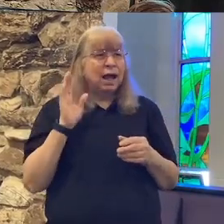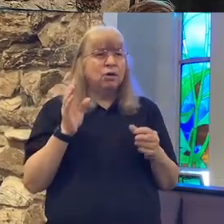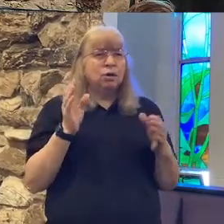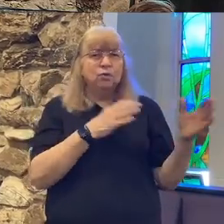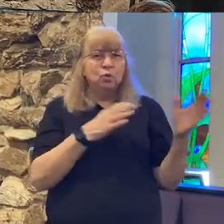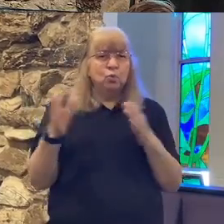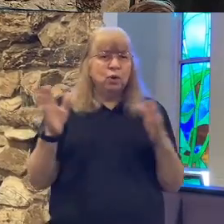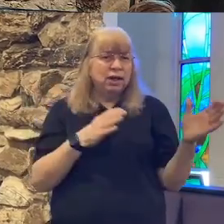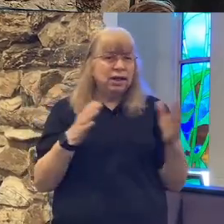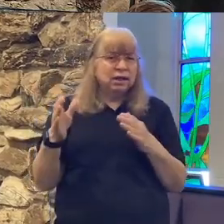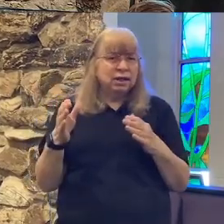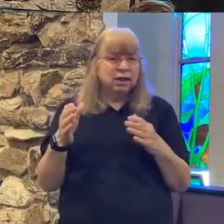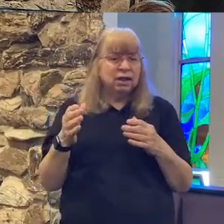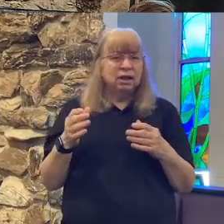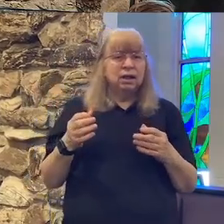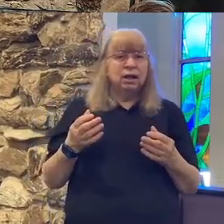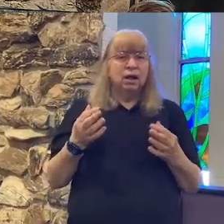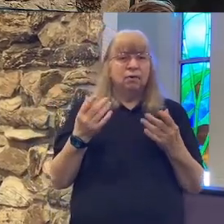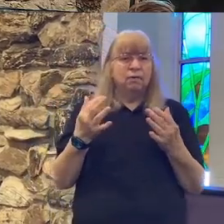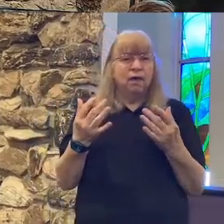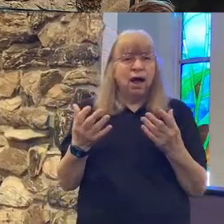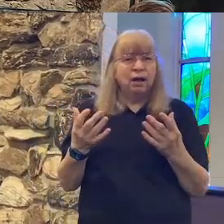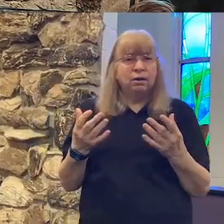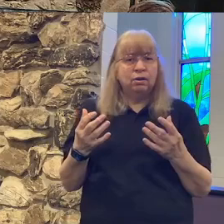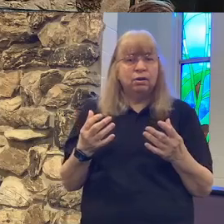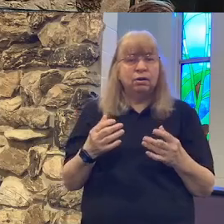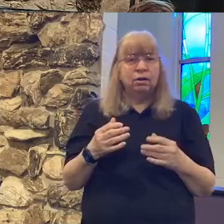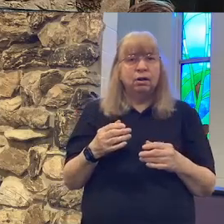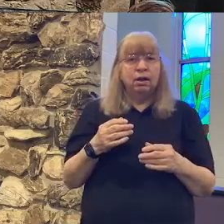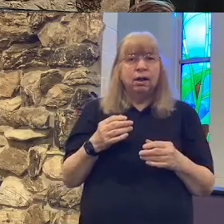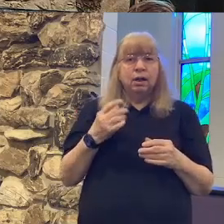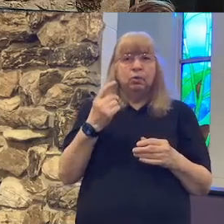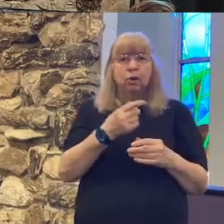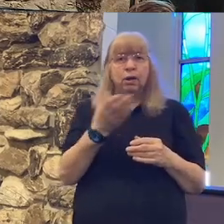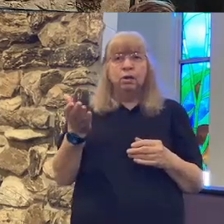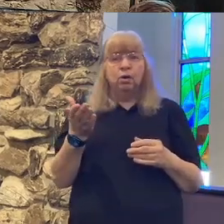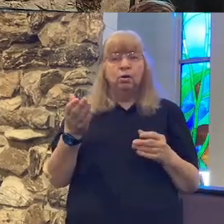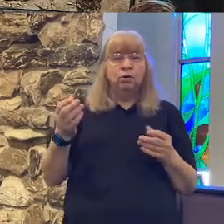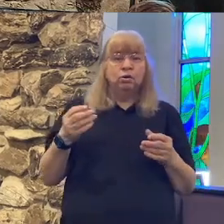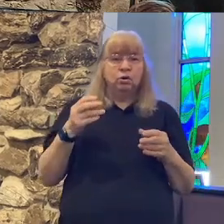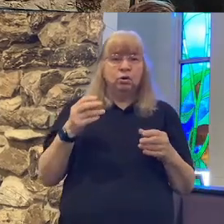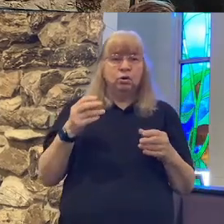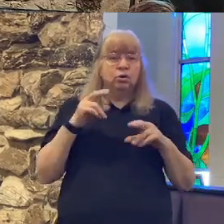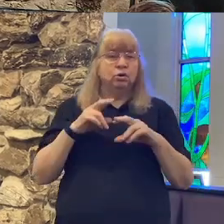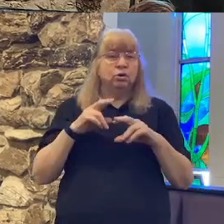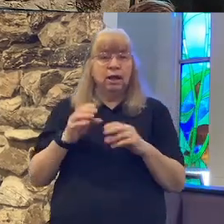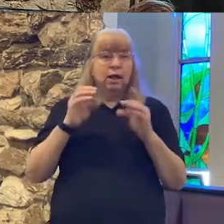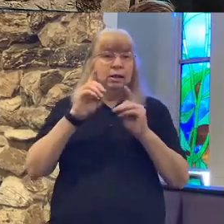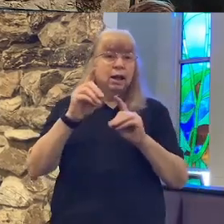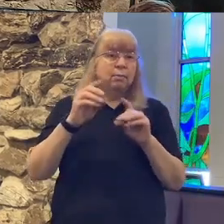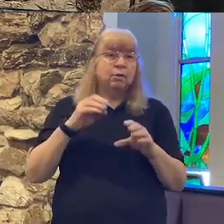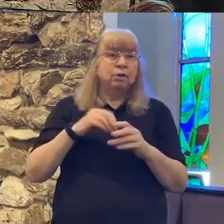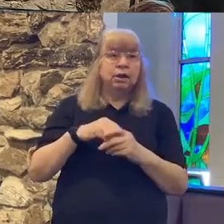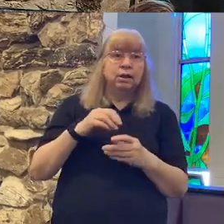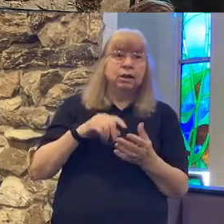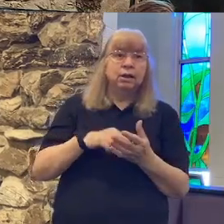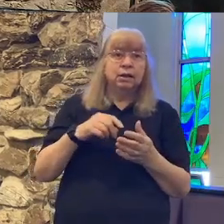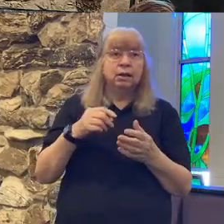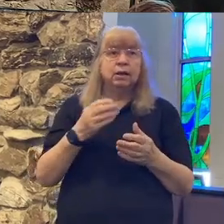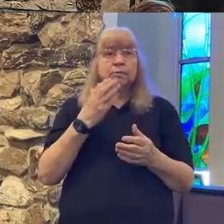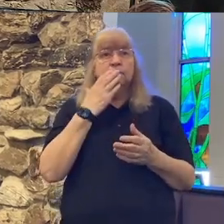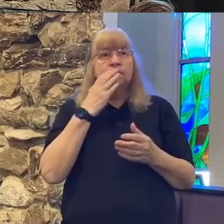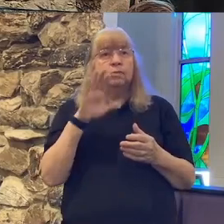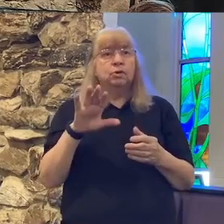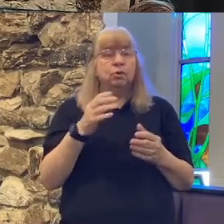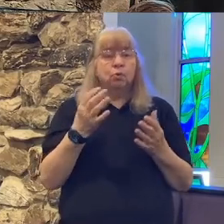fire. You know, it's one of those that you're sitting, the disciples are sitting in this town of Jerusalem waiting